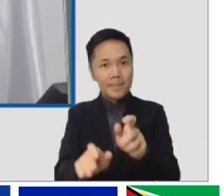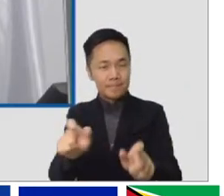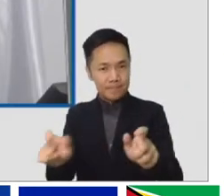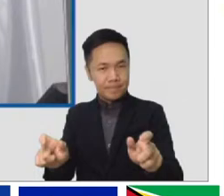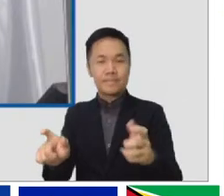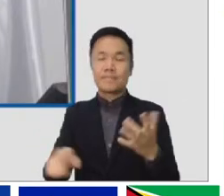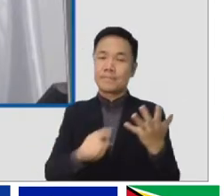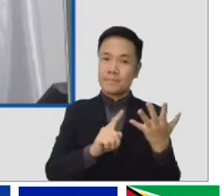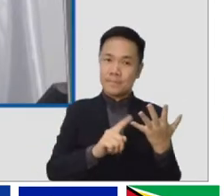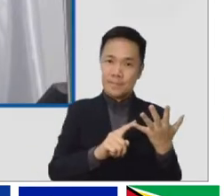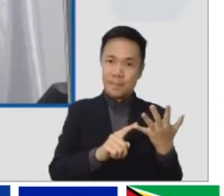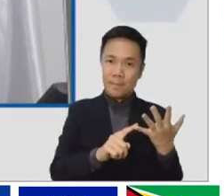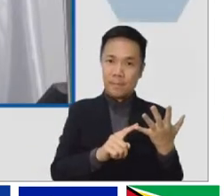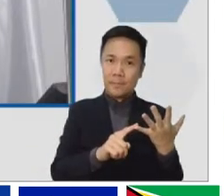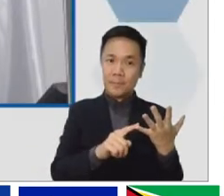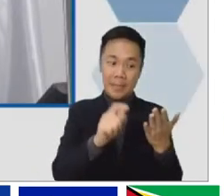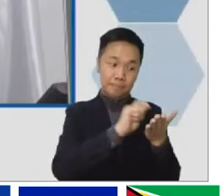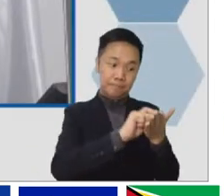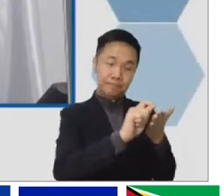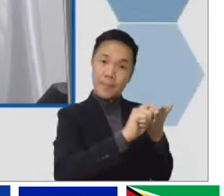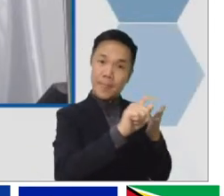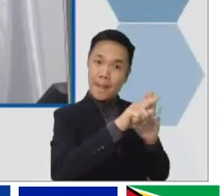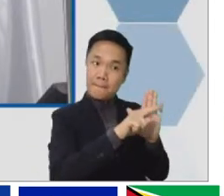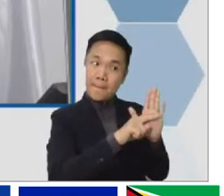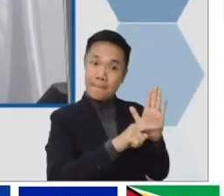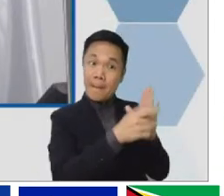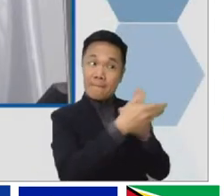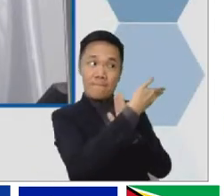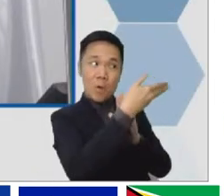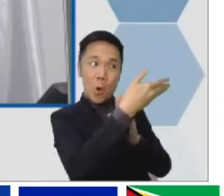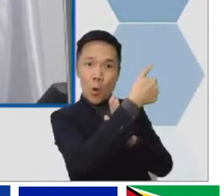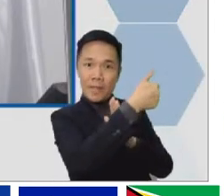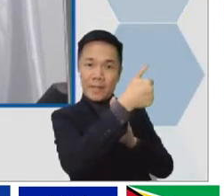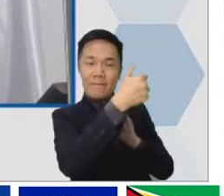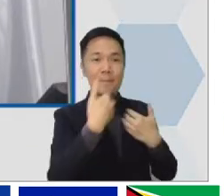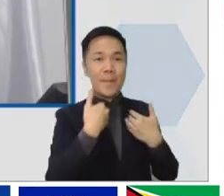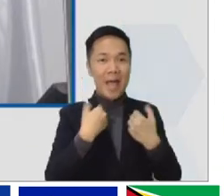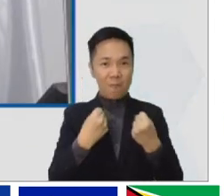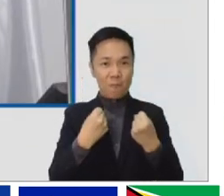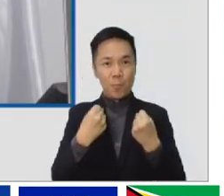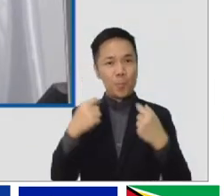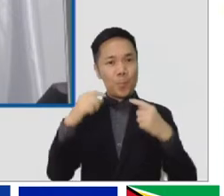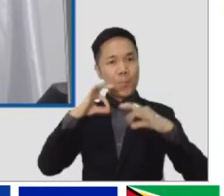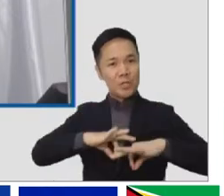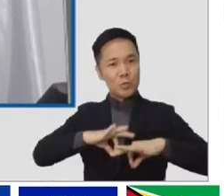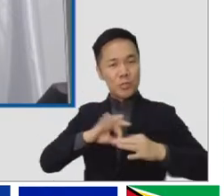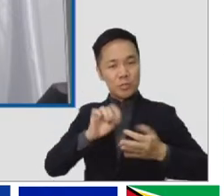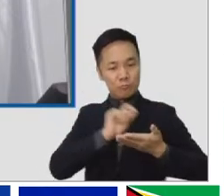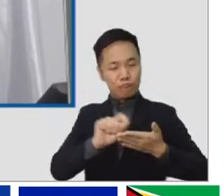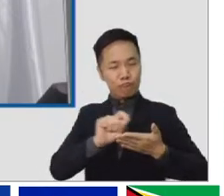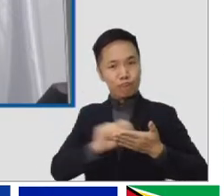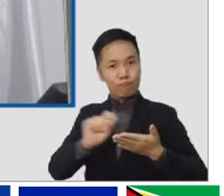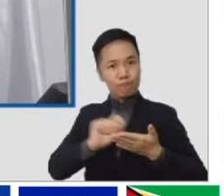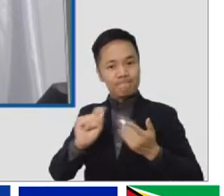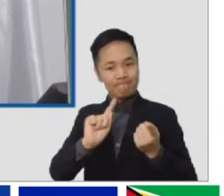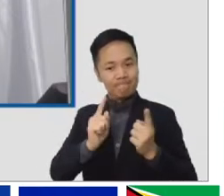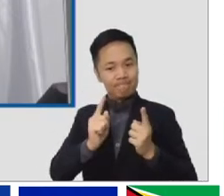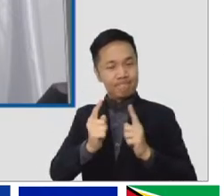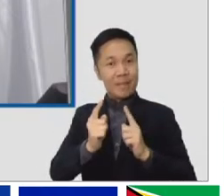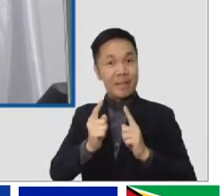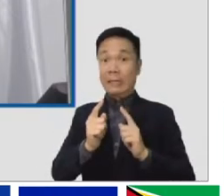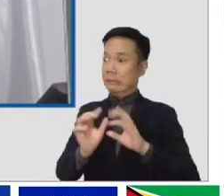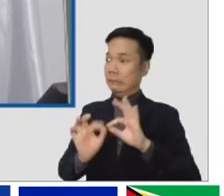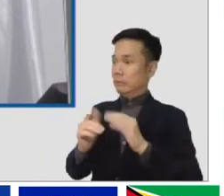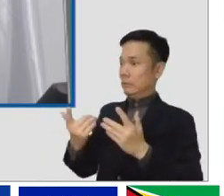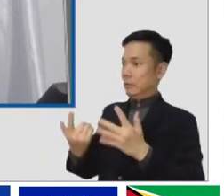updated by the ministries of health, for us to be able to face this type of biological threats. We have had